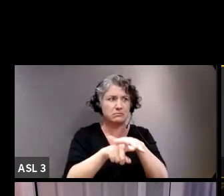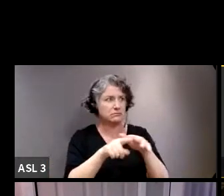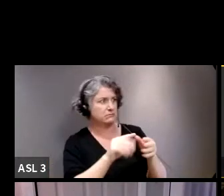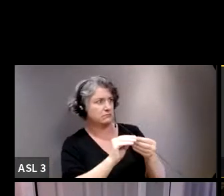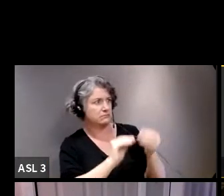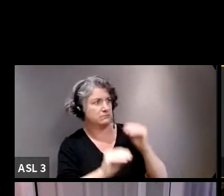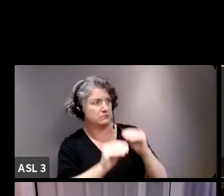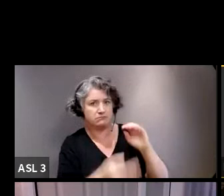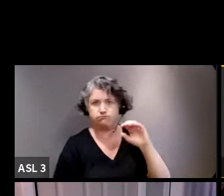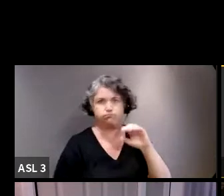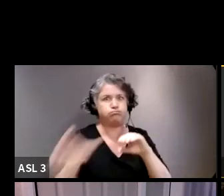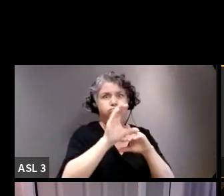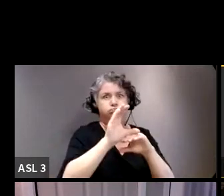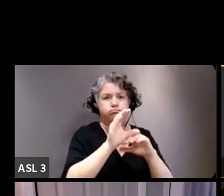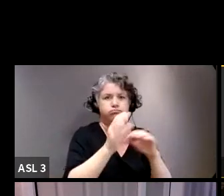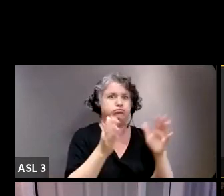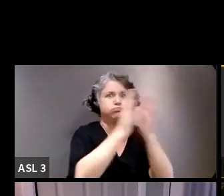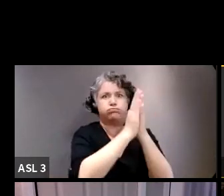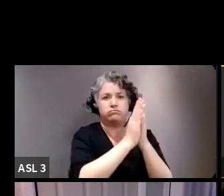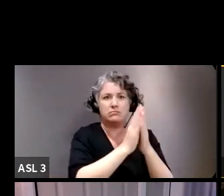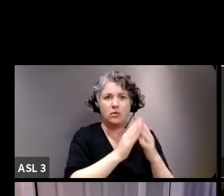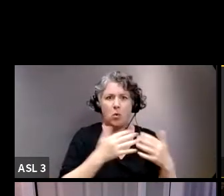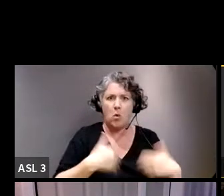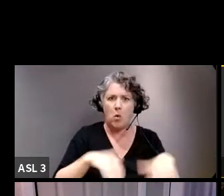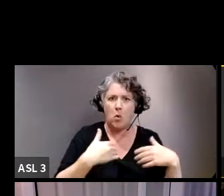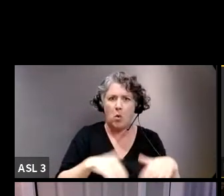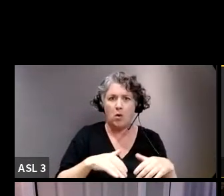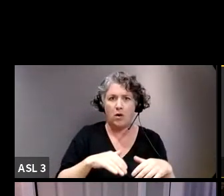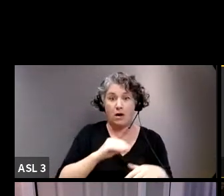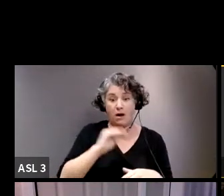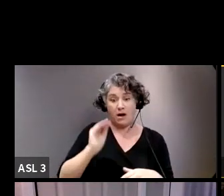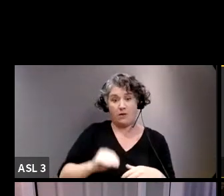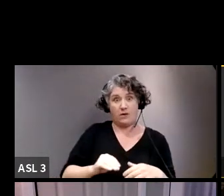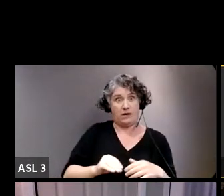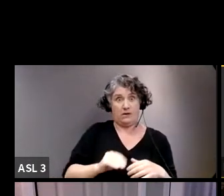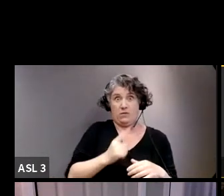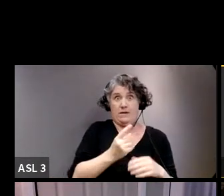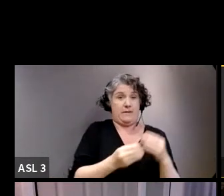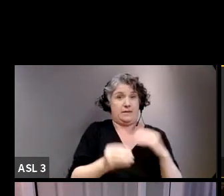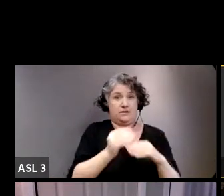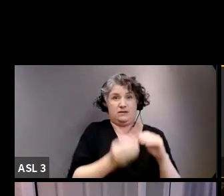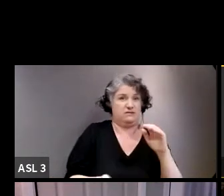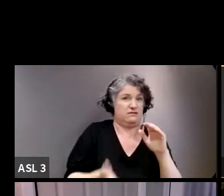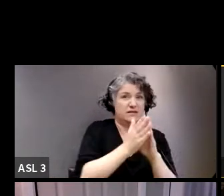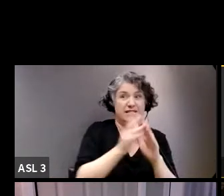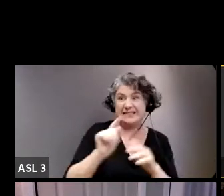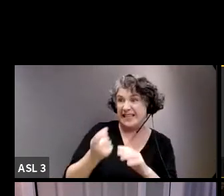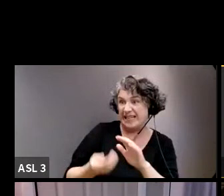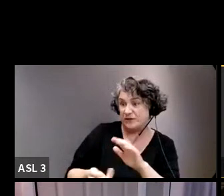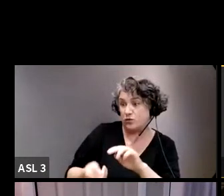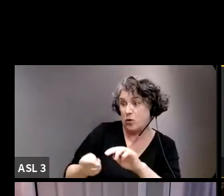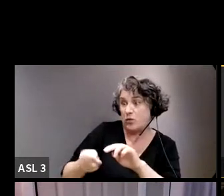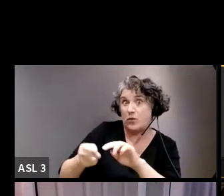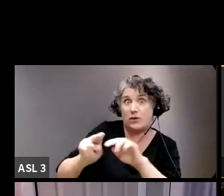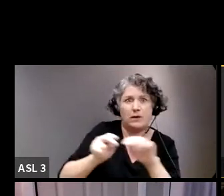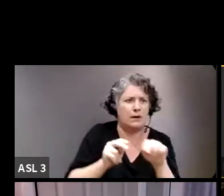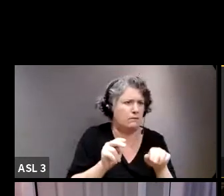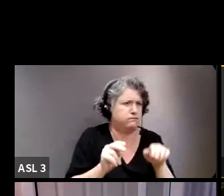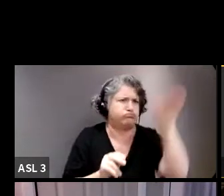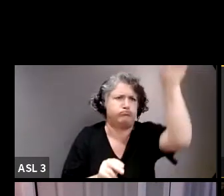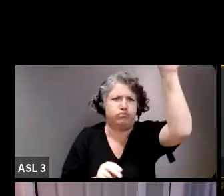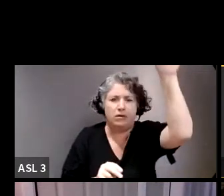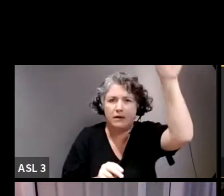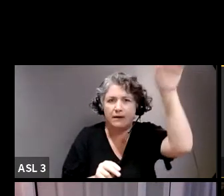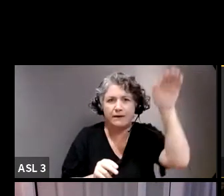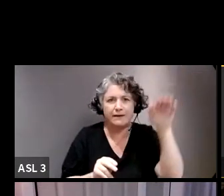budget of any major department in the city of ottawa it it has outstripped tax growth and population increases so it has grown a